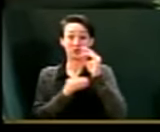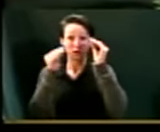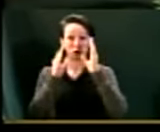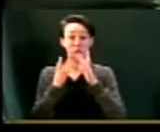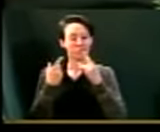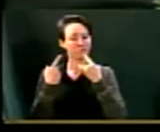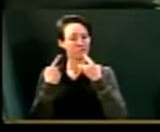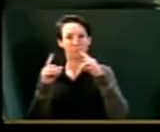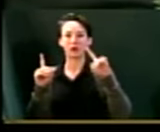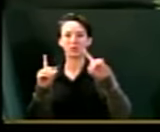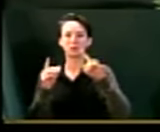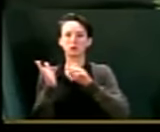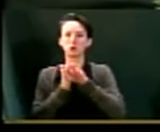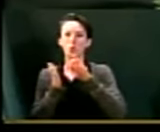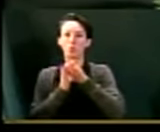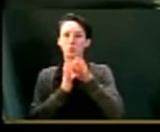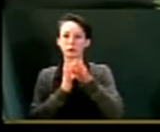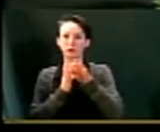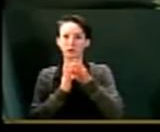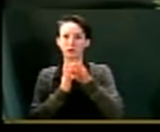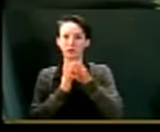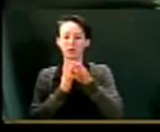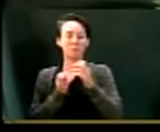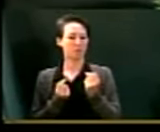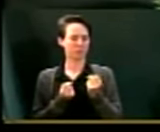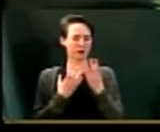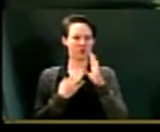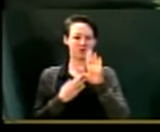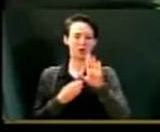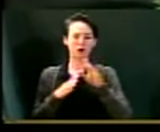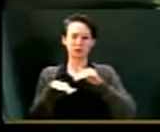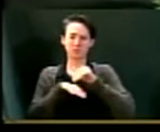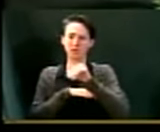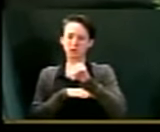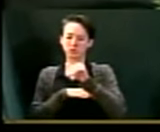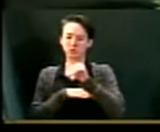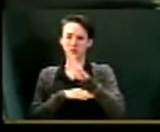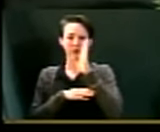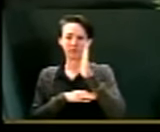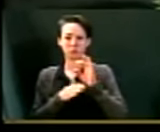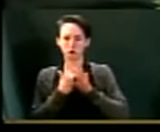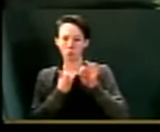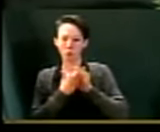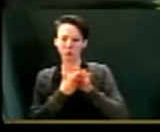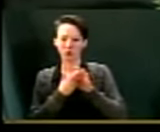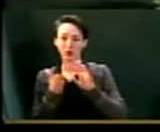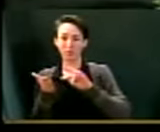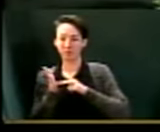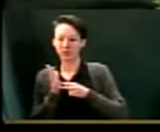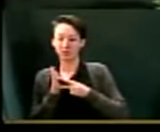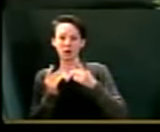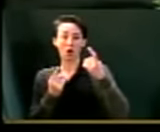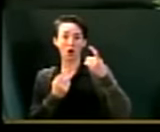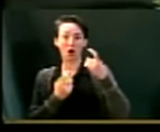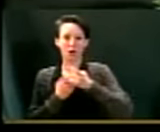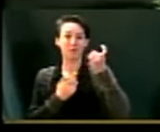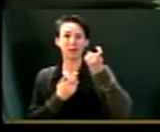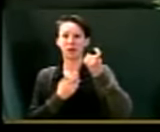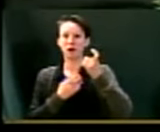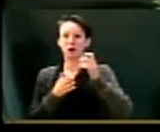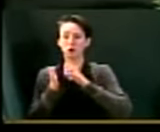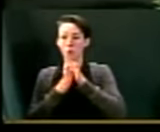but many of their submissions had never been scored, resulting in an automatic lowest score of 1. And when we open up the report, what it